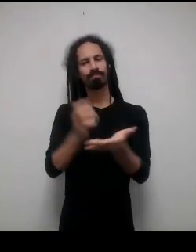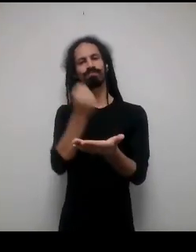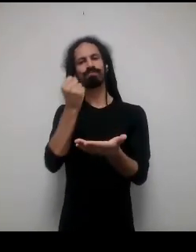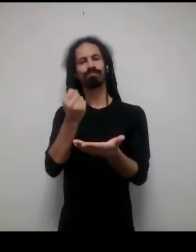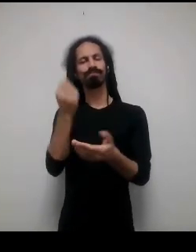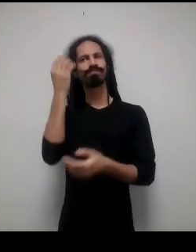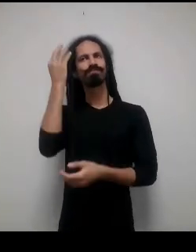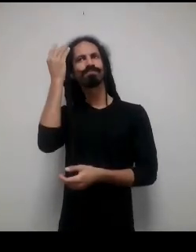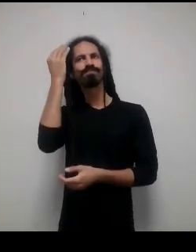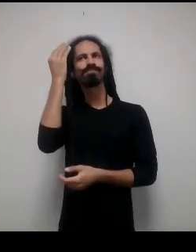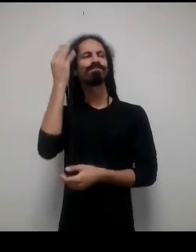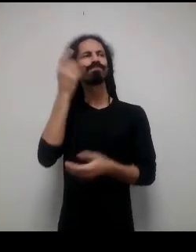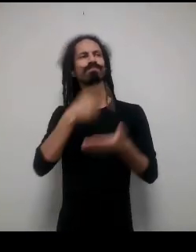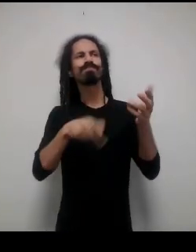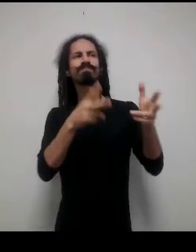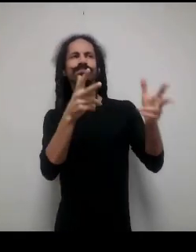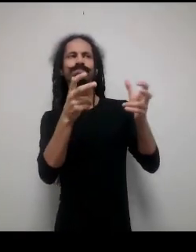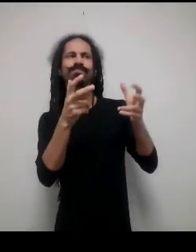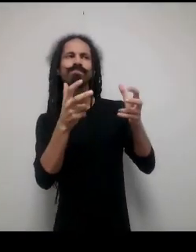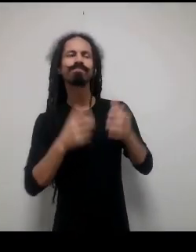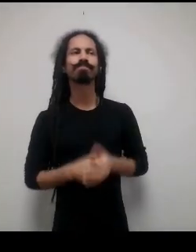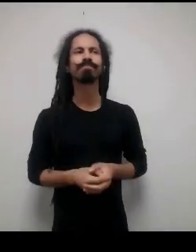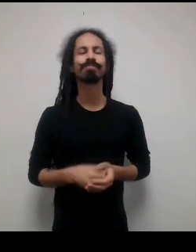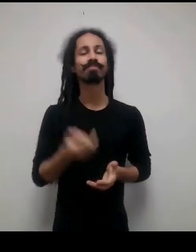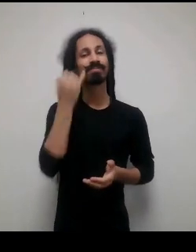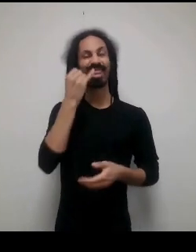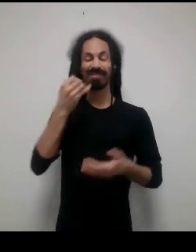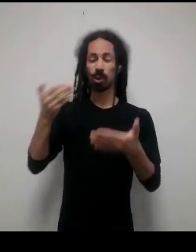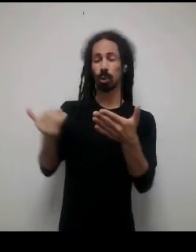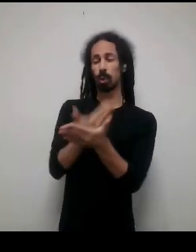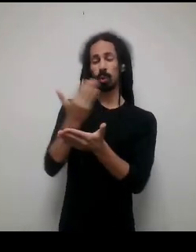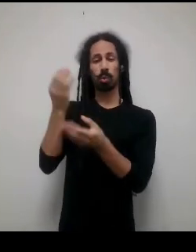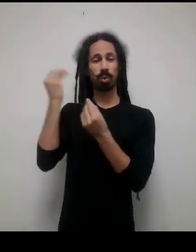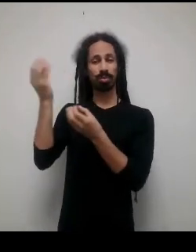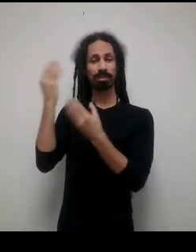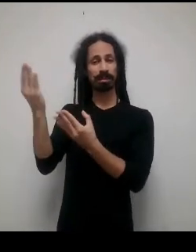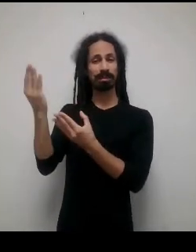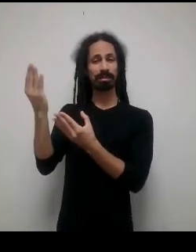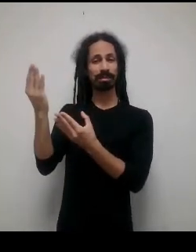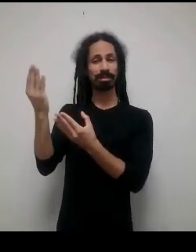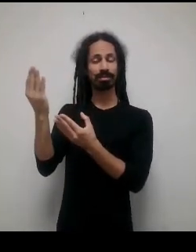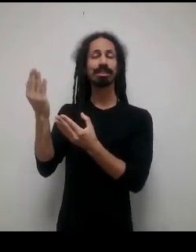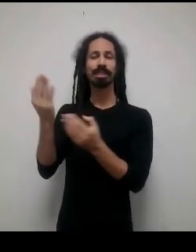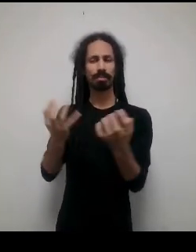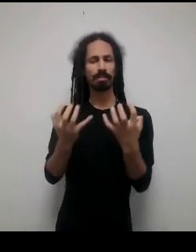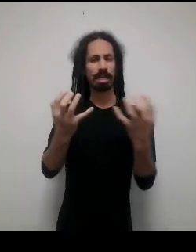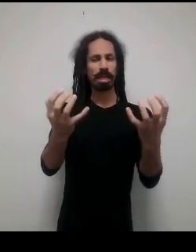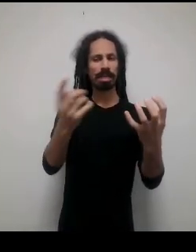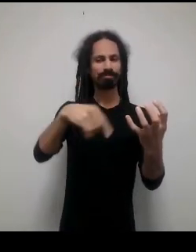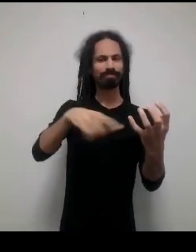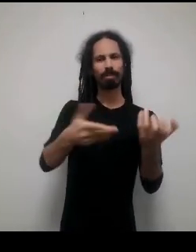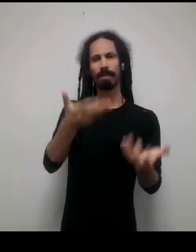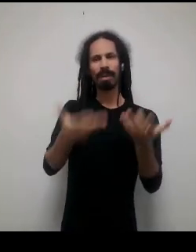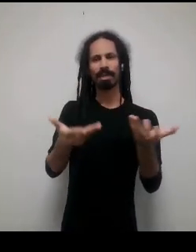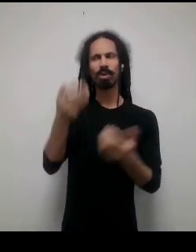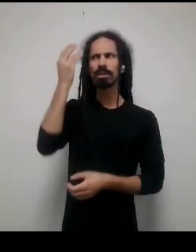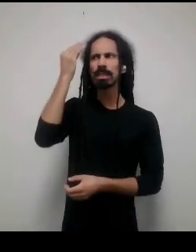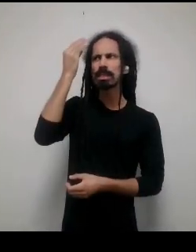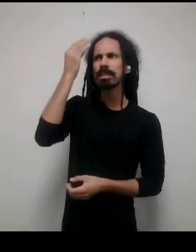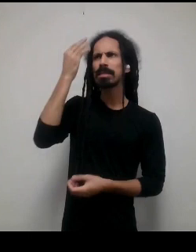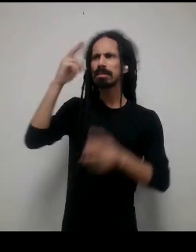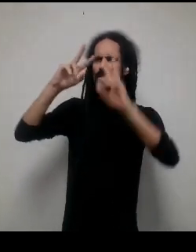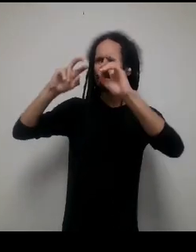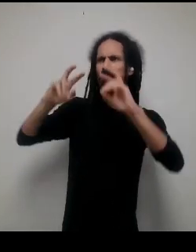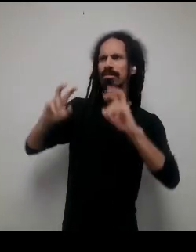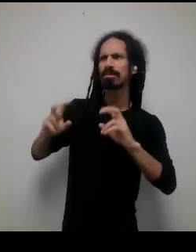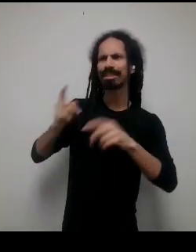If you're presenting brand new information to an audience, maybe they're thinking in overtime. It's all live. They can't back you up. They can't